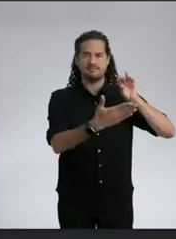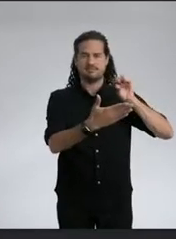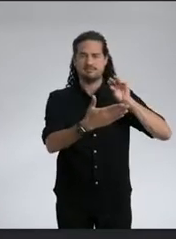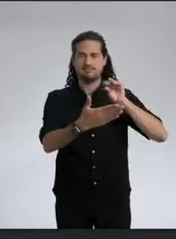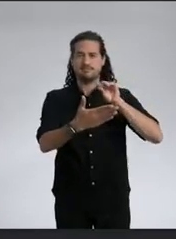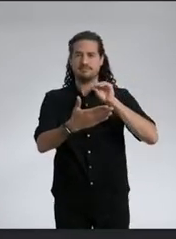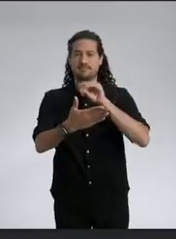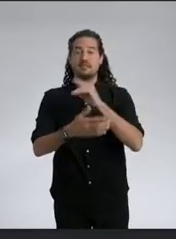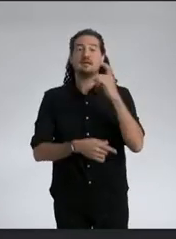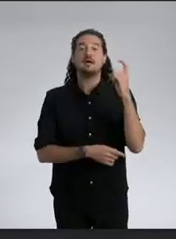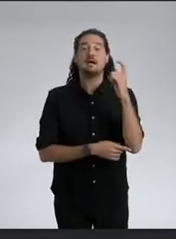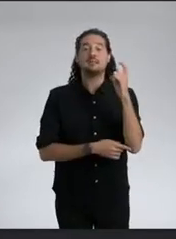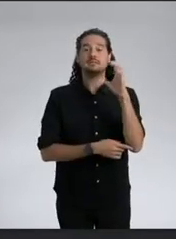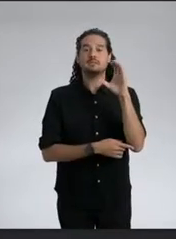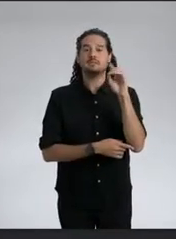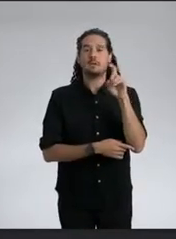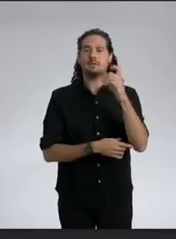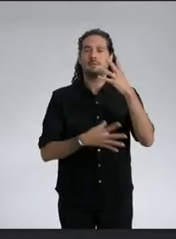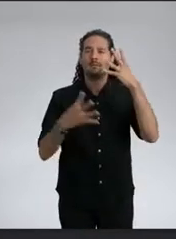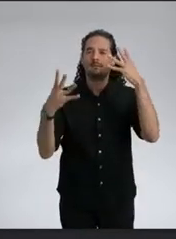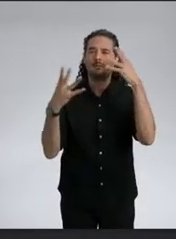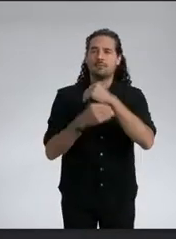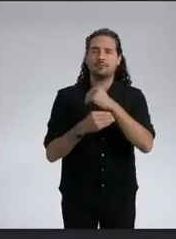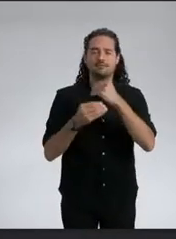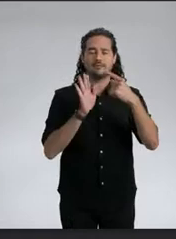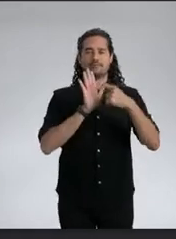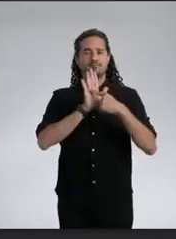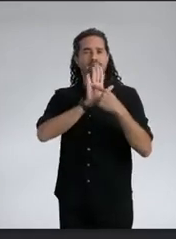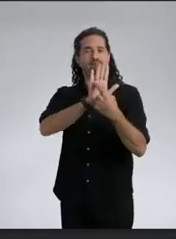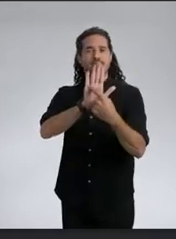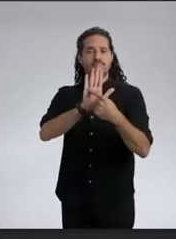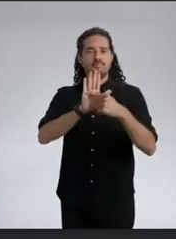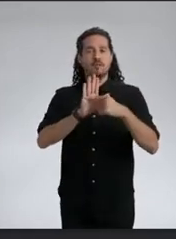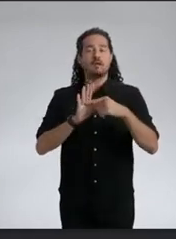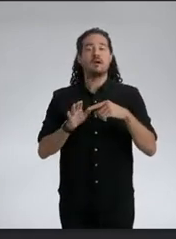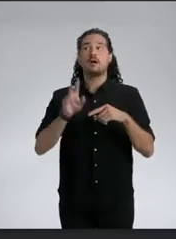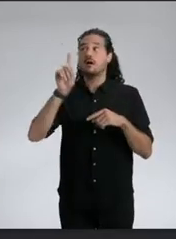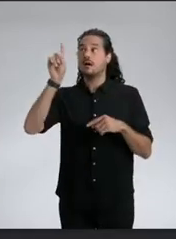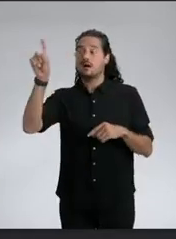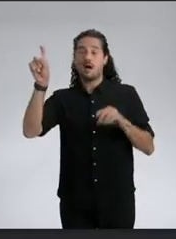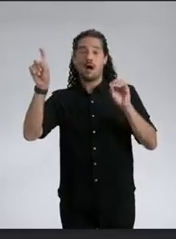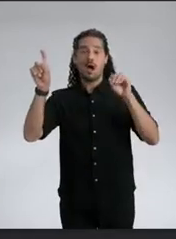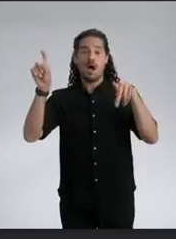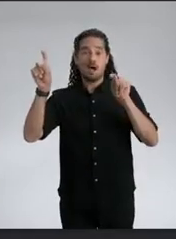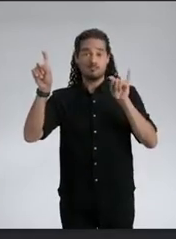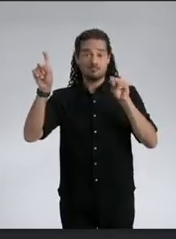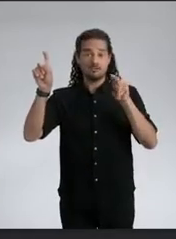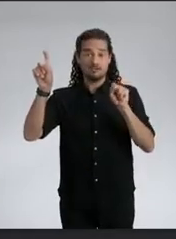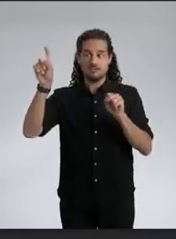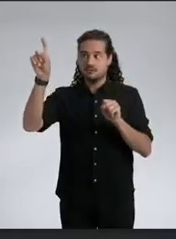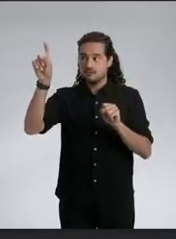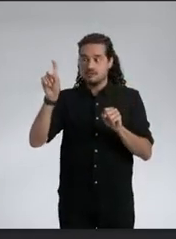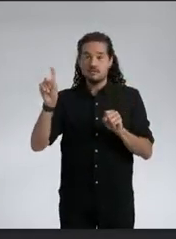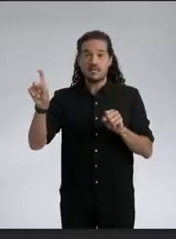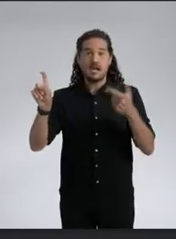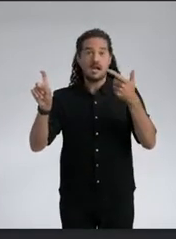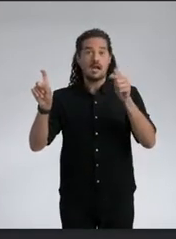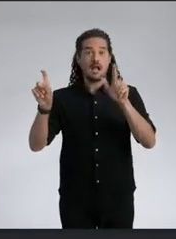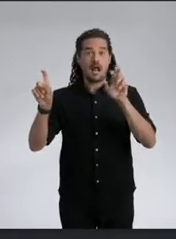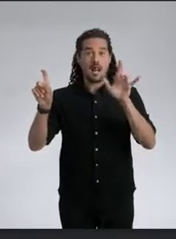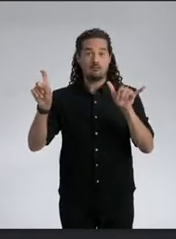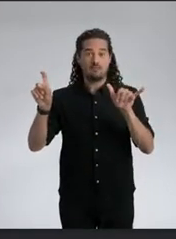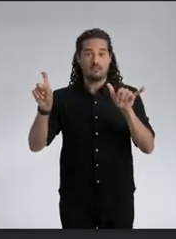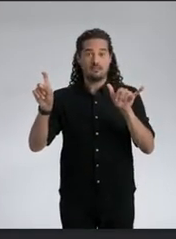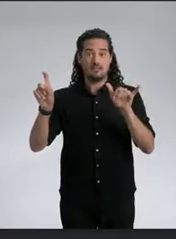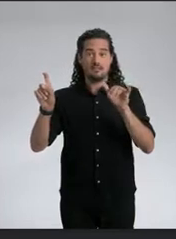to review those results. From the Editor Options menu, I'll enable the new Gallery view. The screenshots from my test